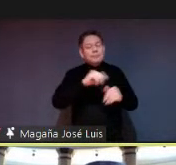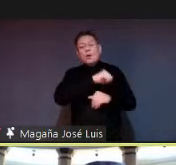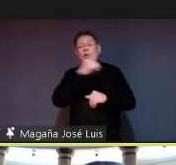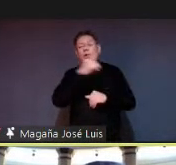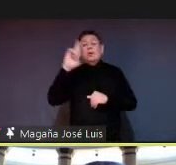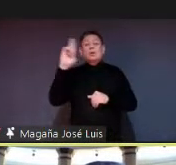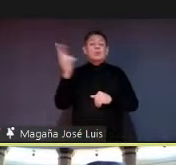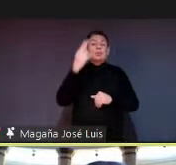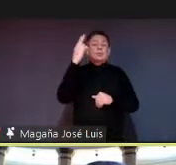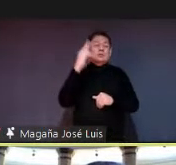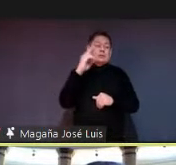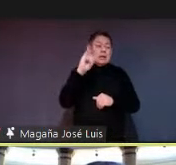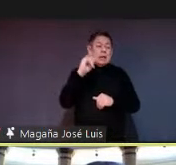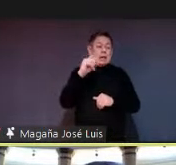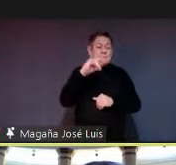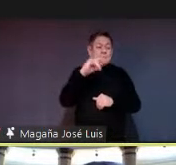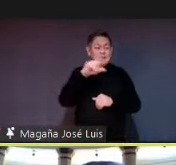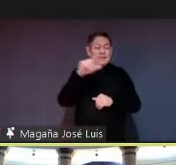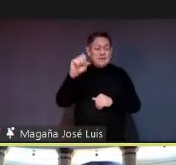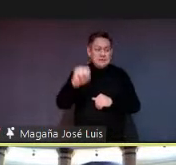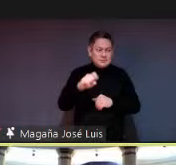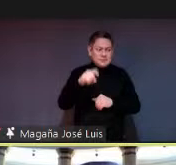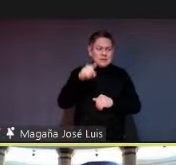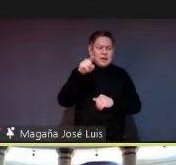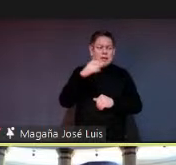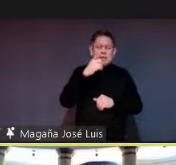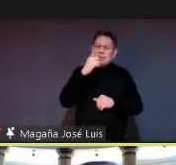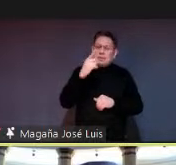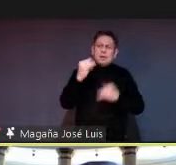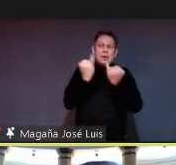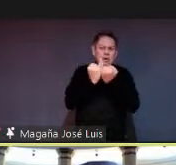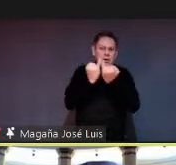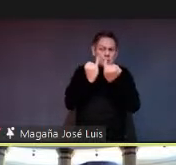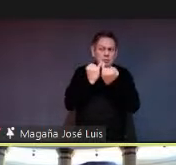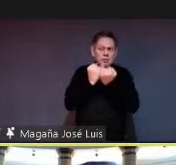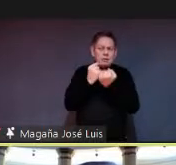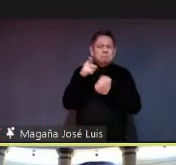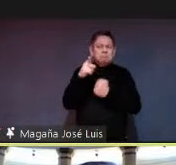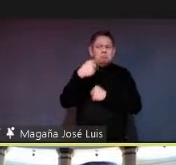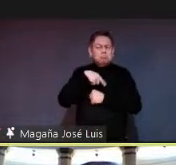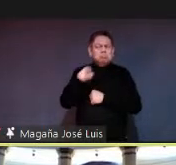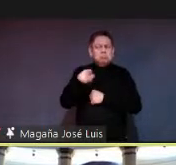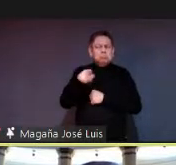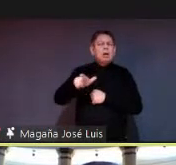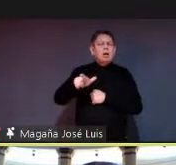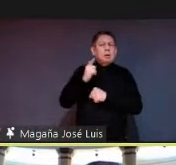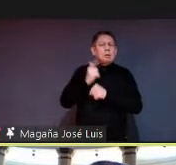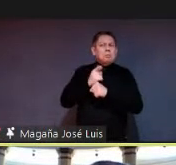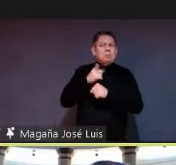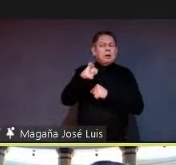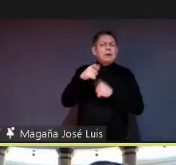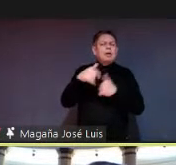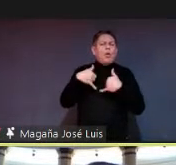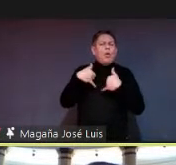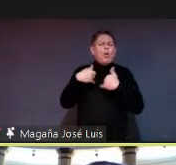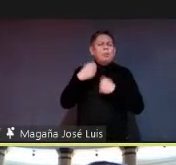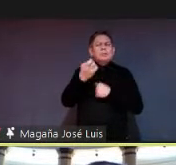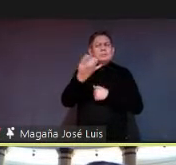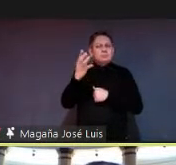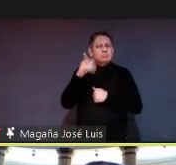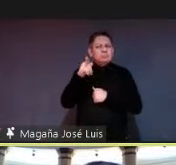physicians. Then Campinas University is a very young university that provided us with important